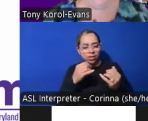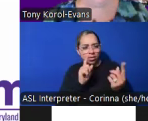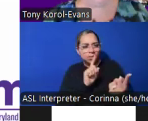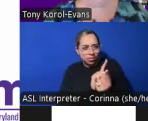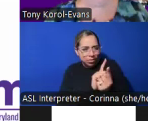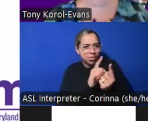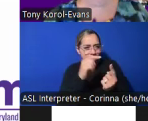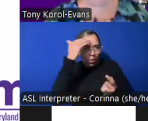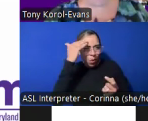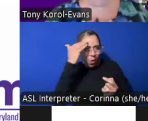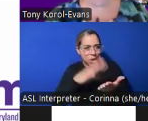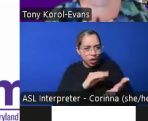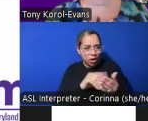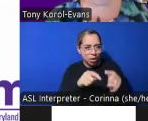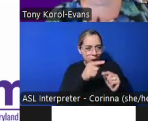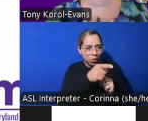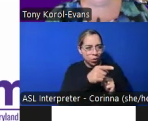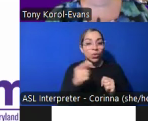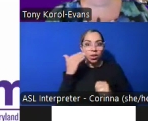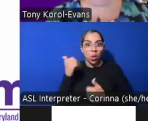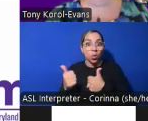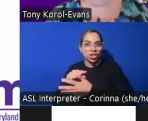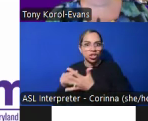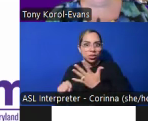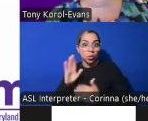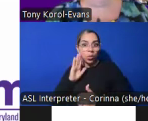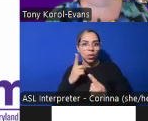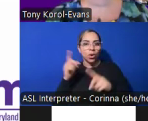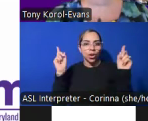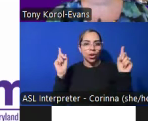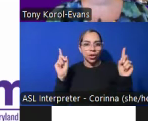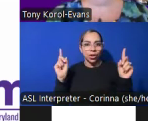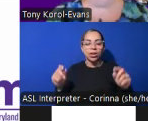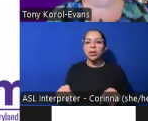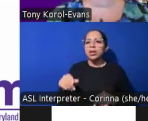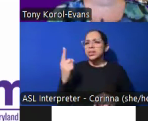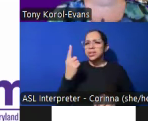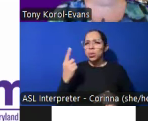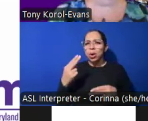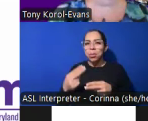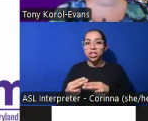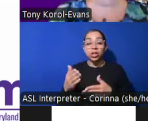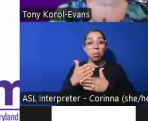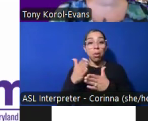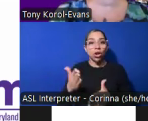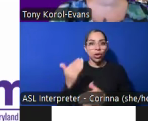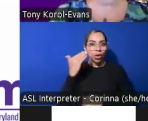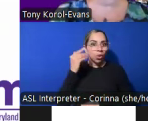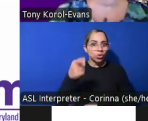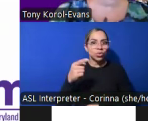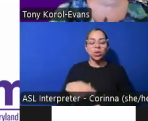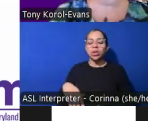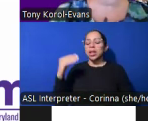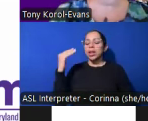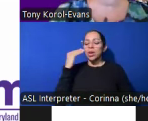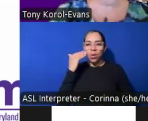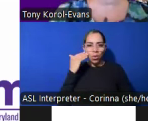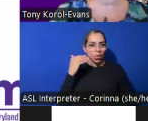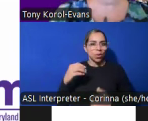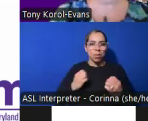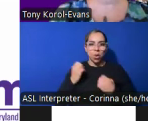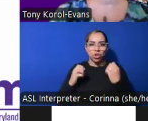going to work, right? Somebody said that earlier. Your partner knows you. They know what emotional abuse is. They